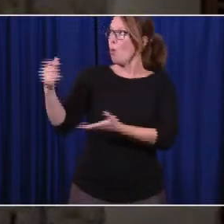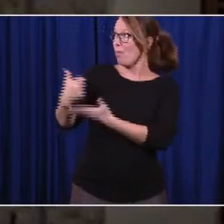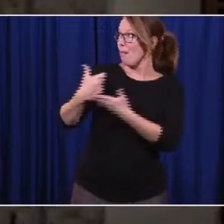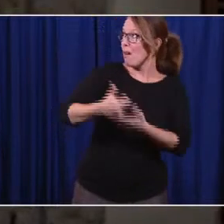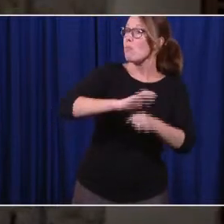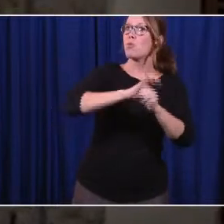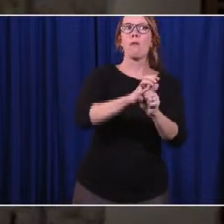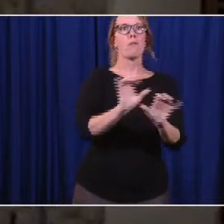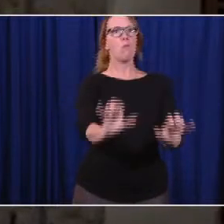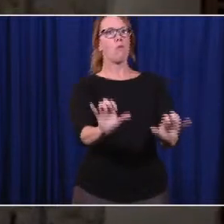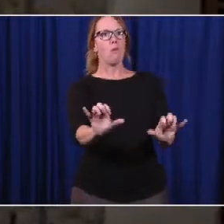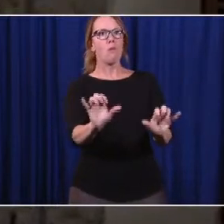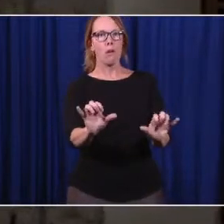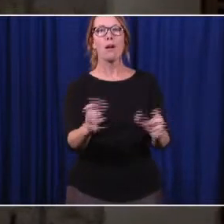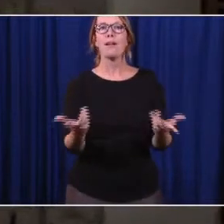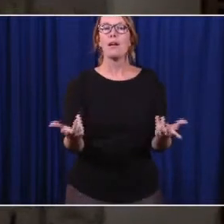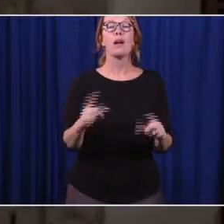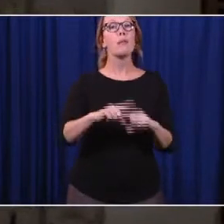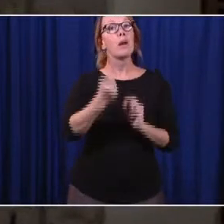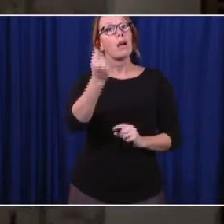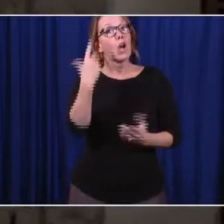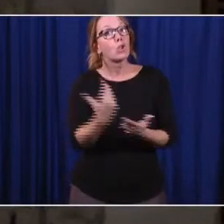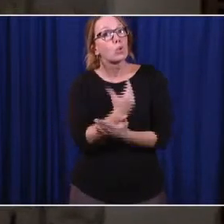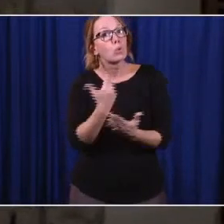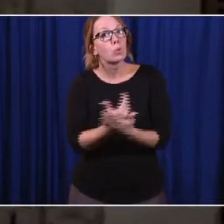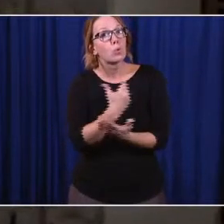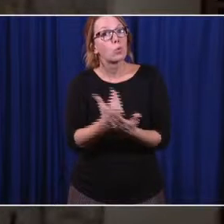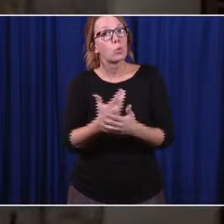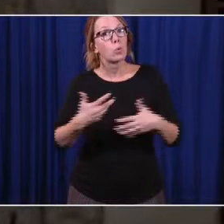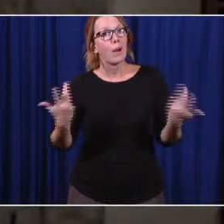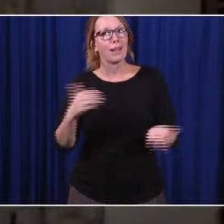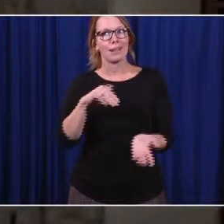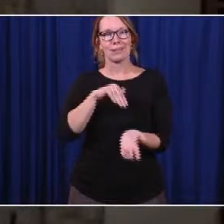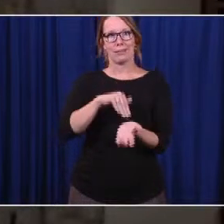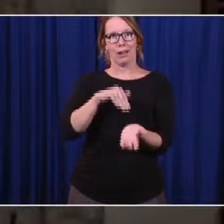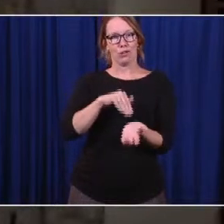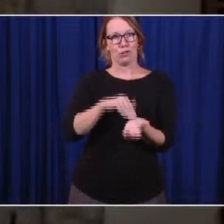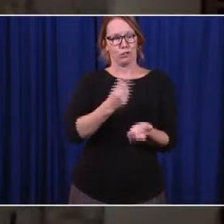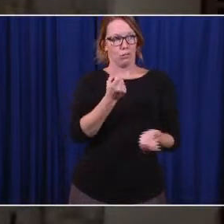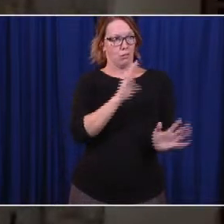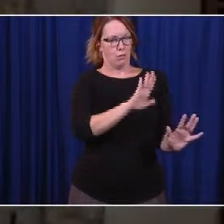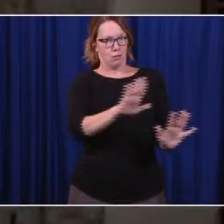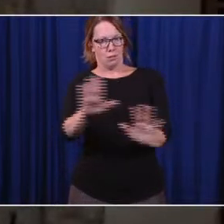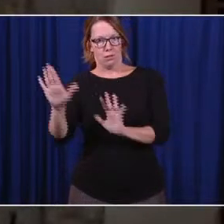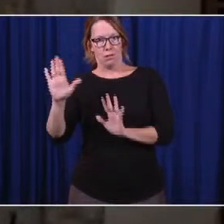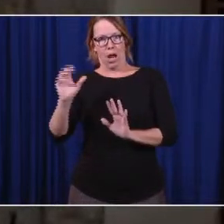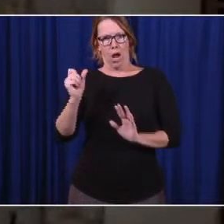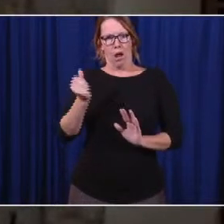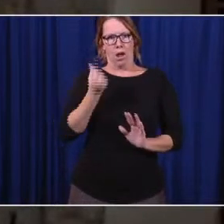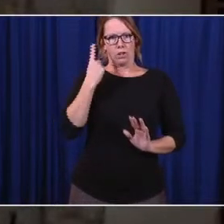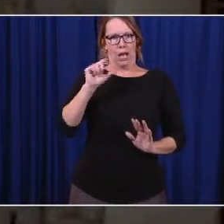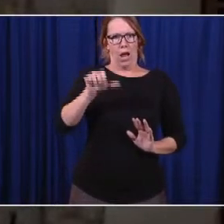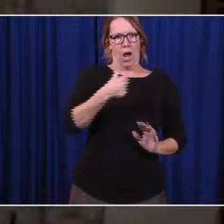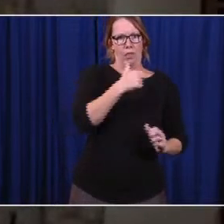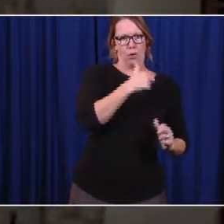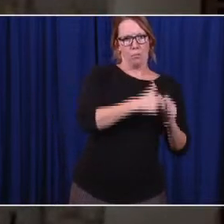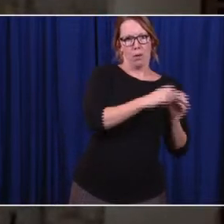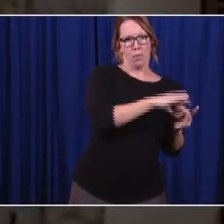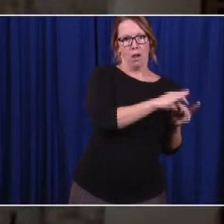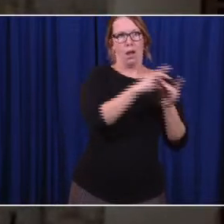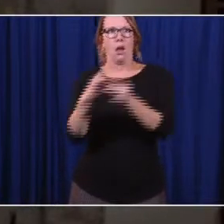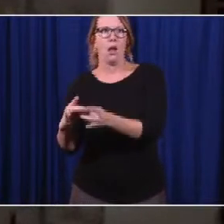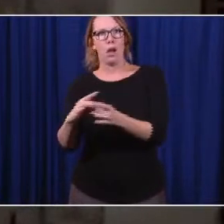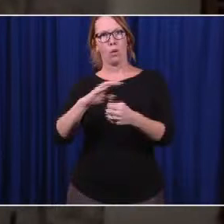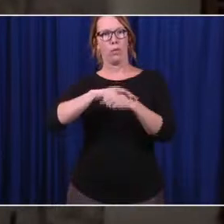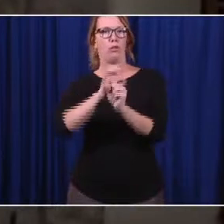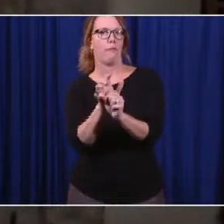What is new is doctors' understanding of the other problems connected with people who have